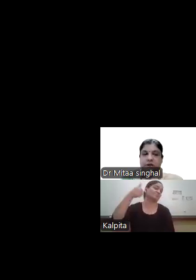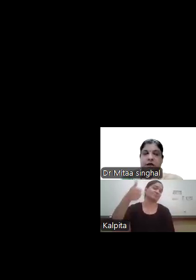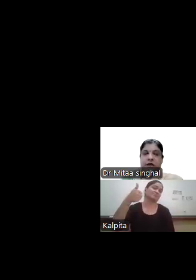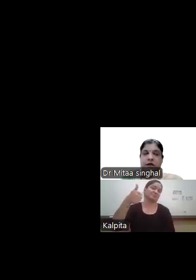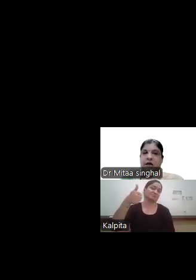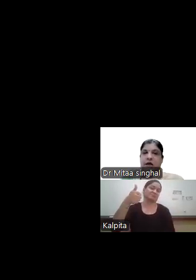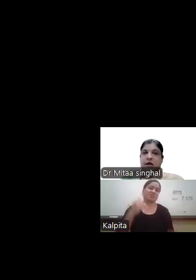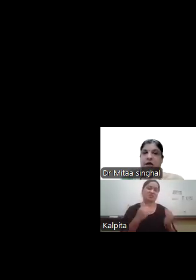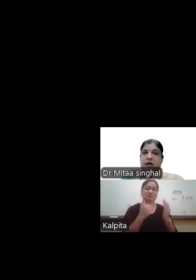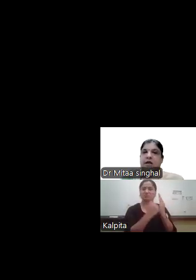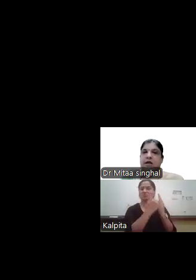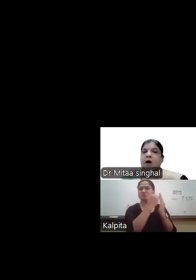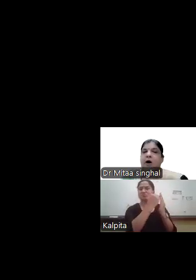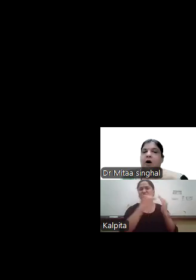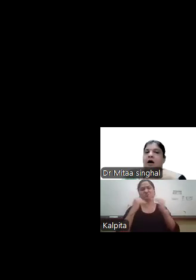so much.